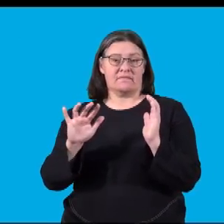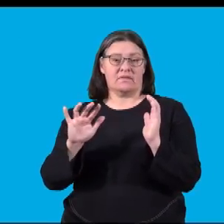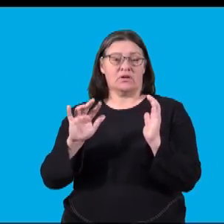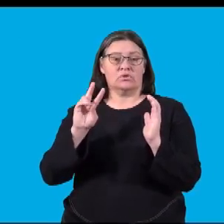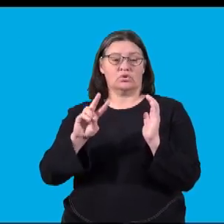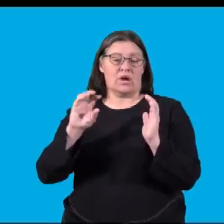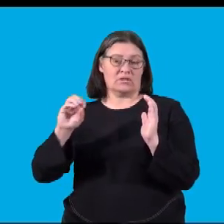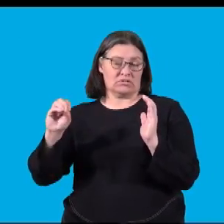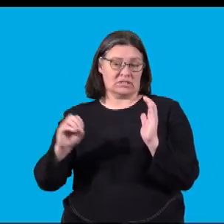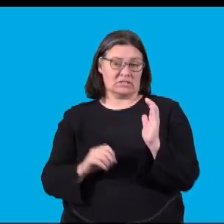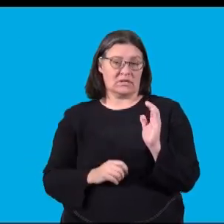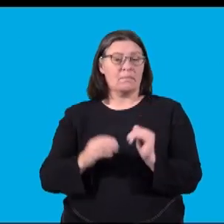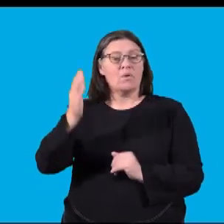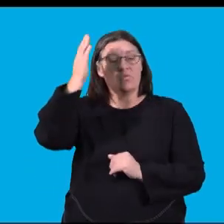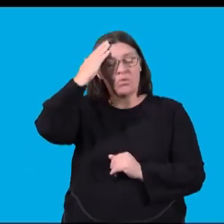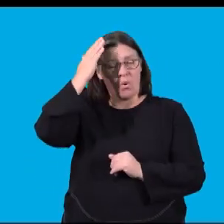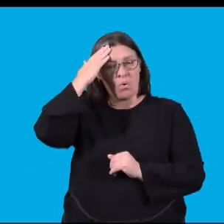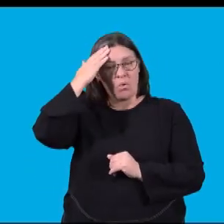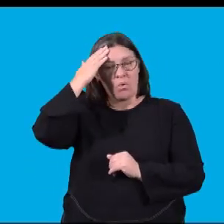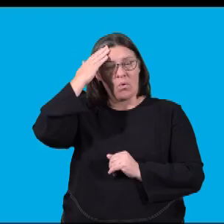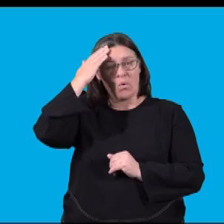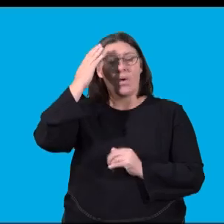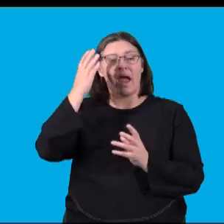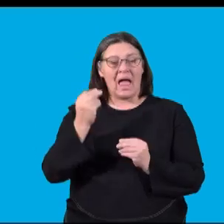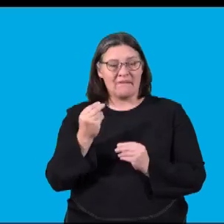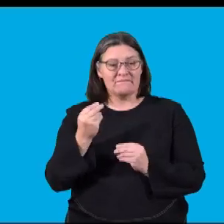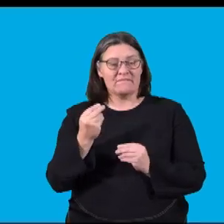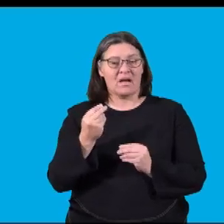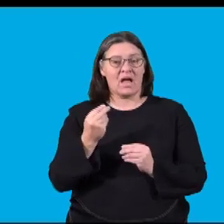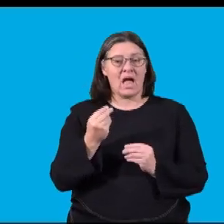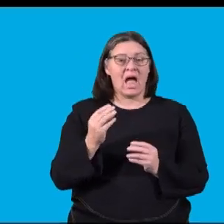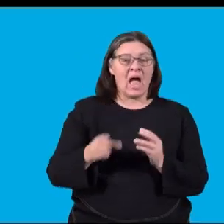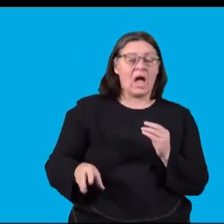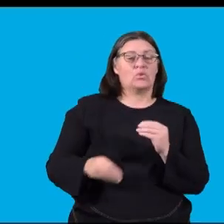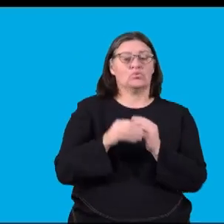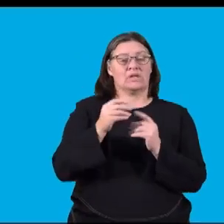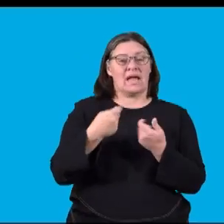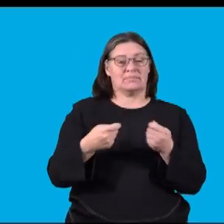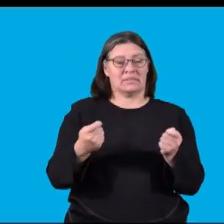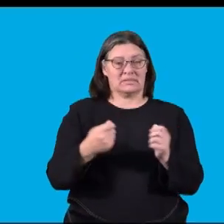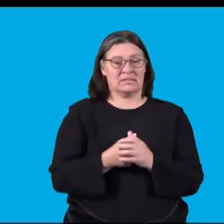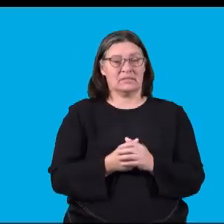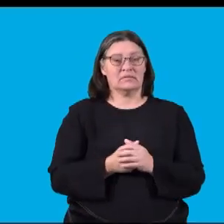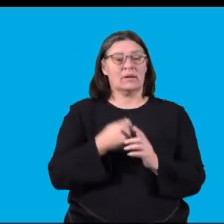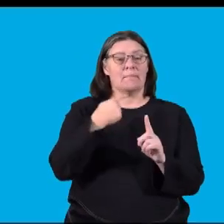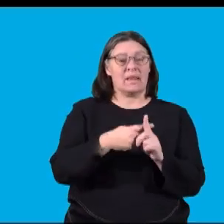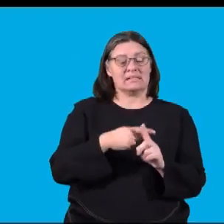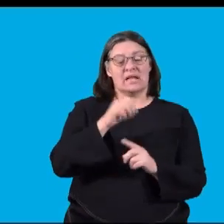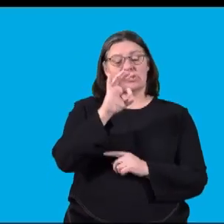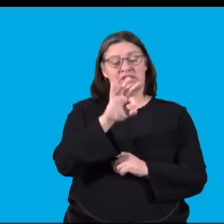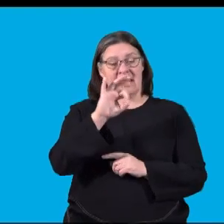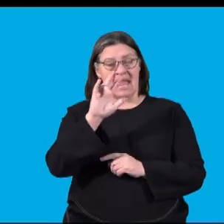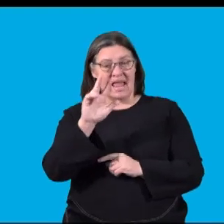155,200, and then I know that we have an accrued expense which is